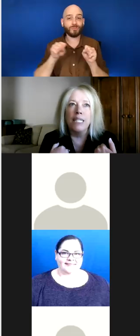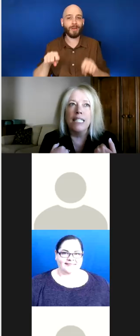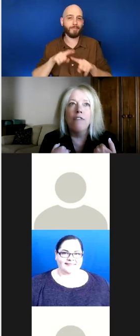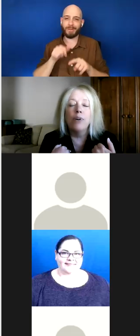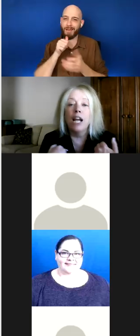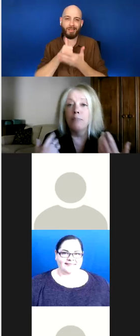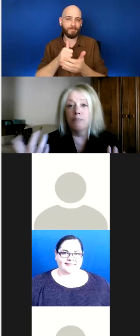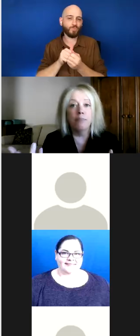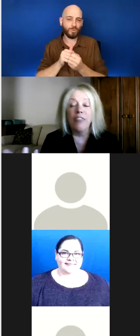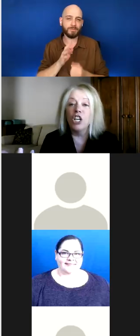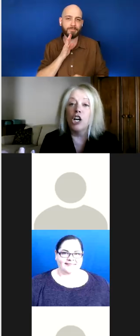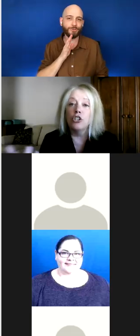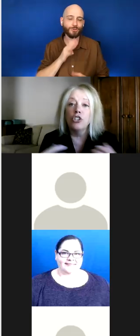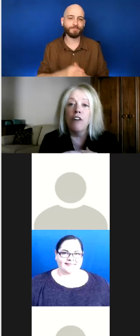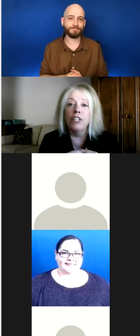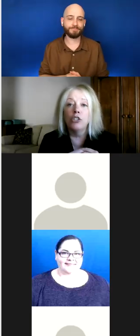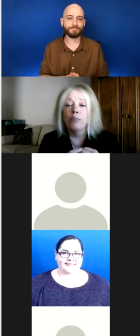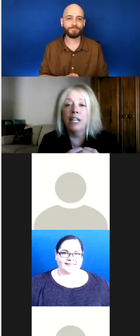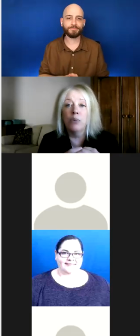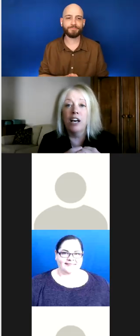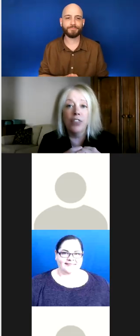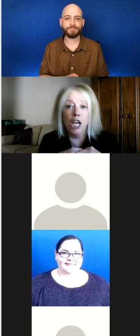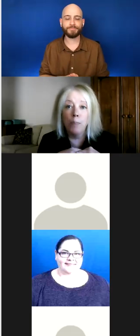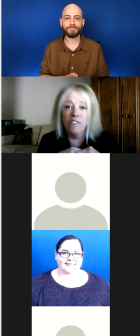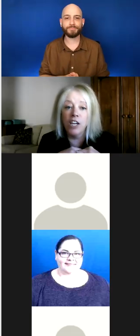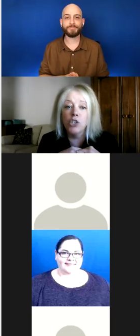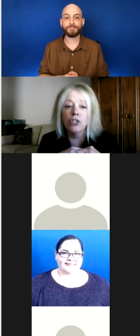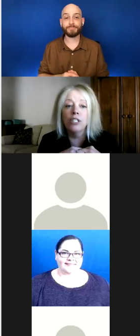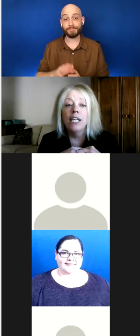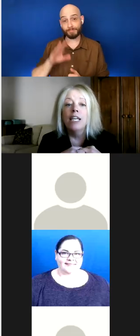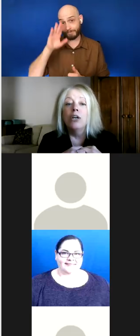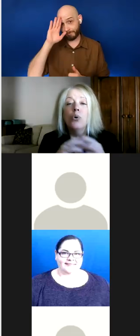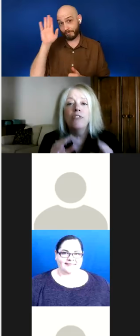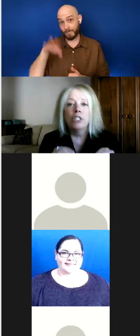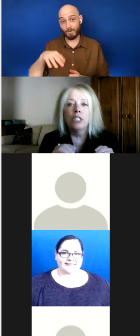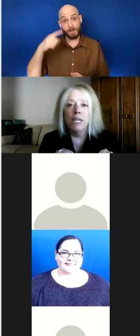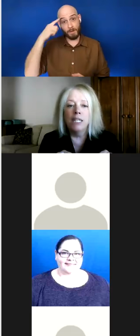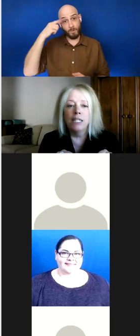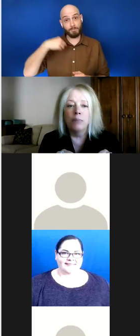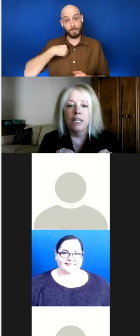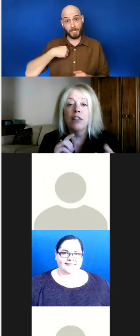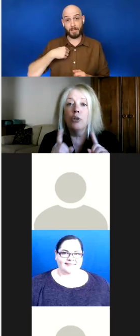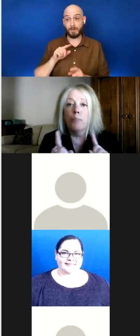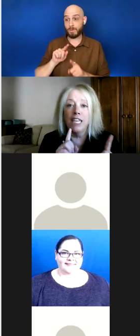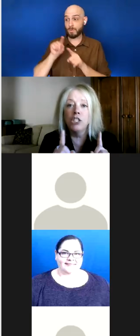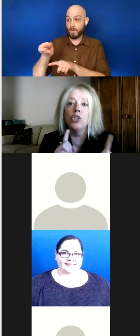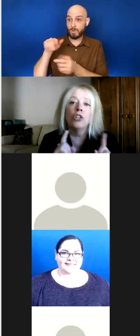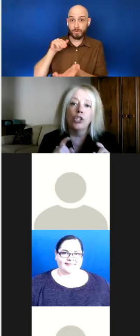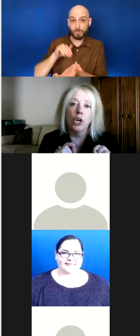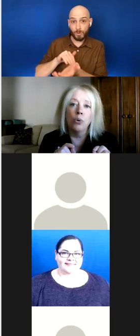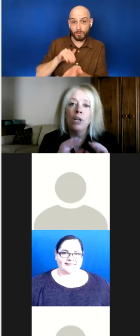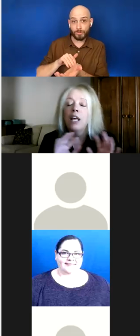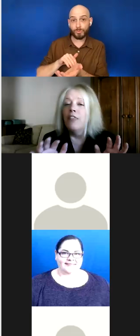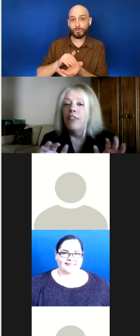of myself, when I'm at the doctor's office or meeting with healthcare professionals, whoever's speaking to me, their pitch and